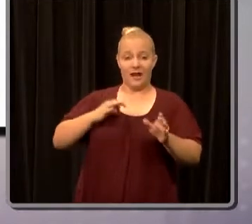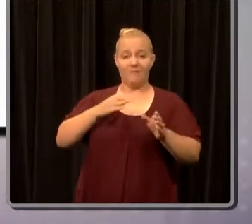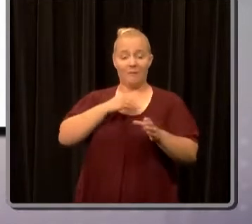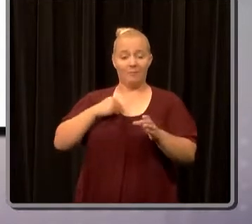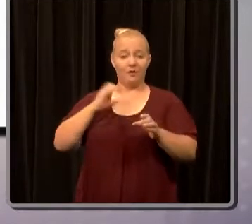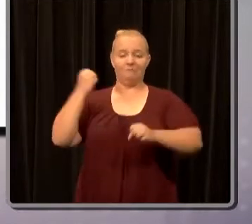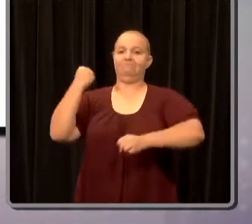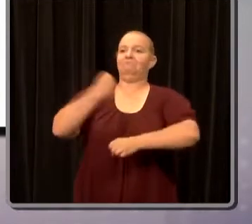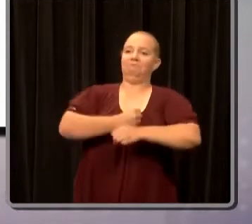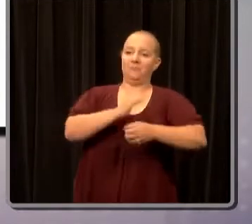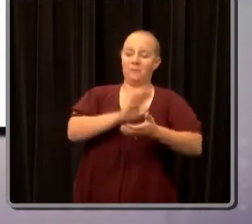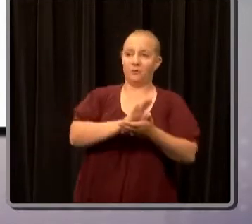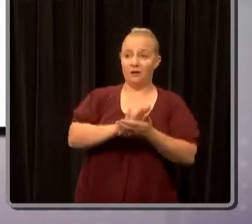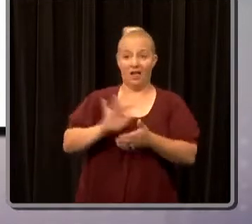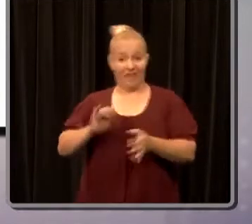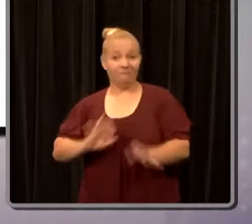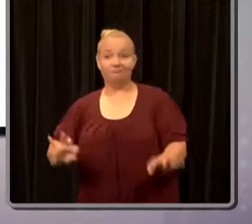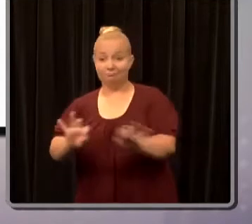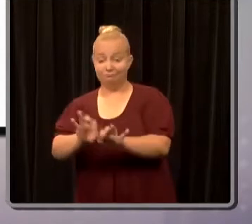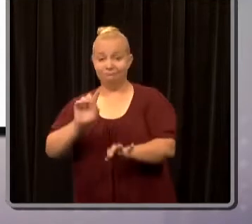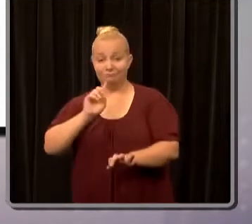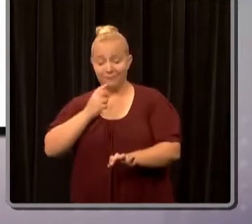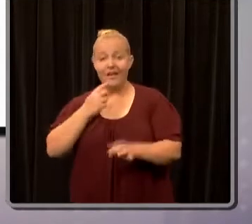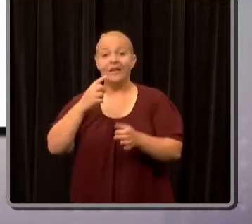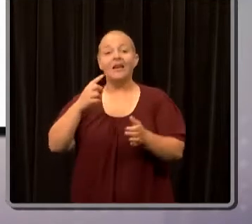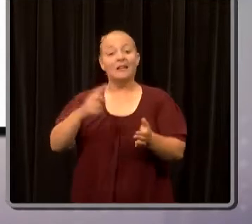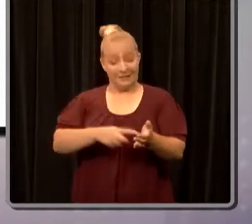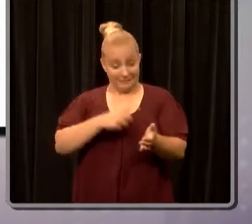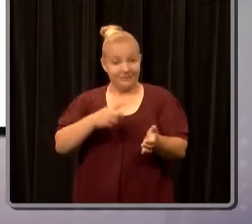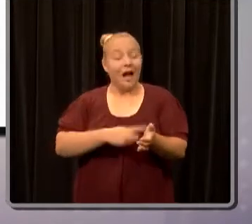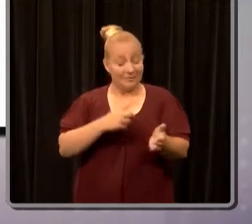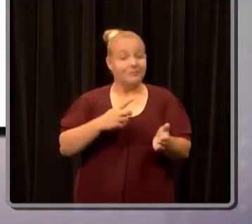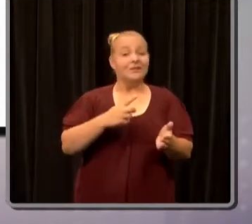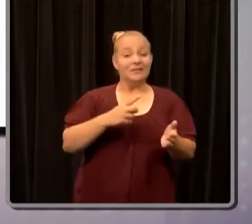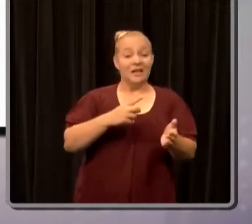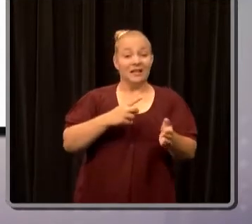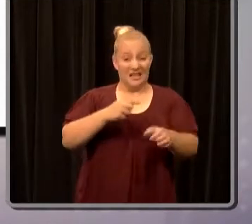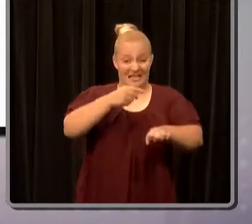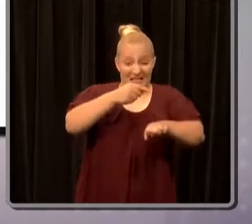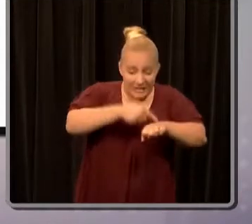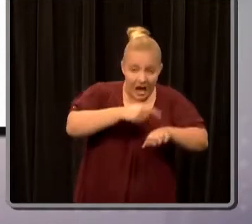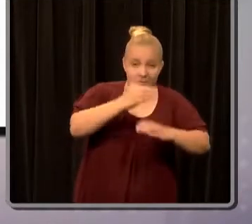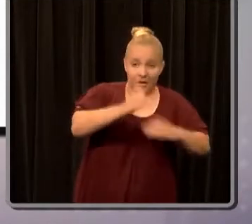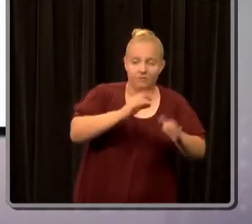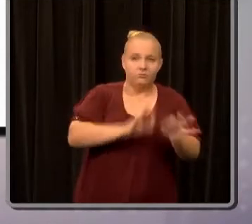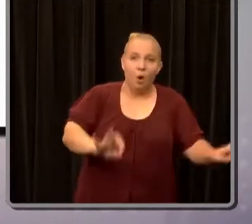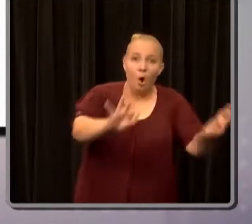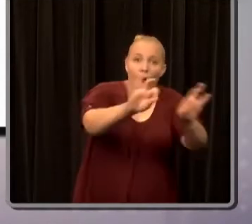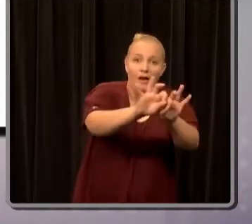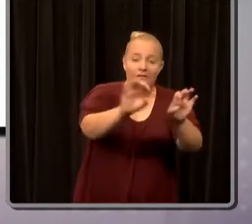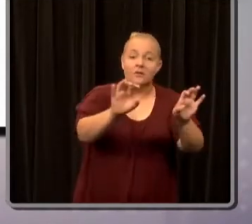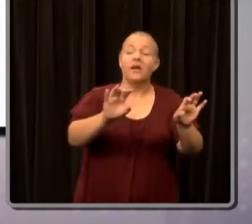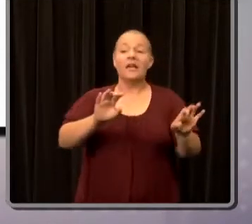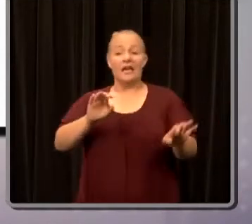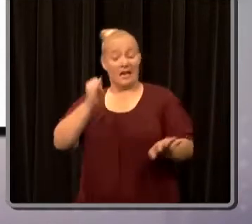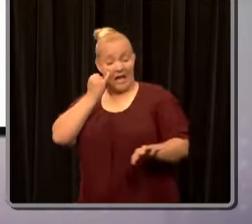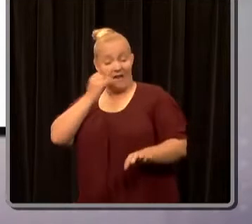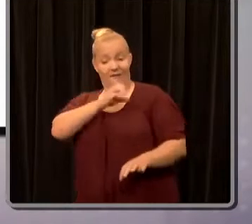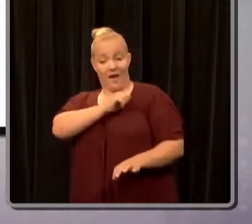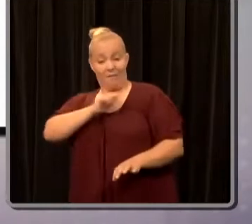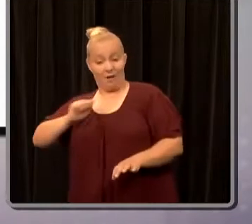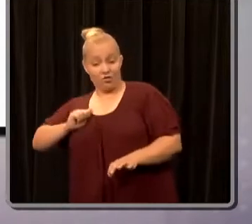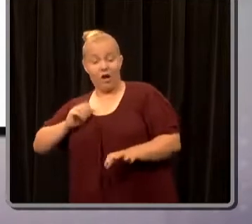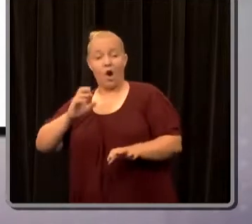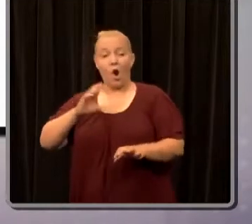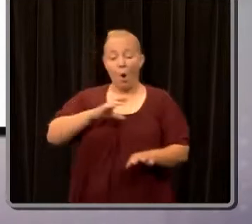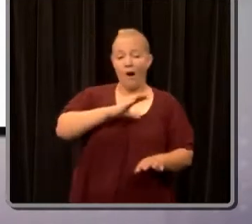lockdown, which we think is important. Many times, time can be of the essence, and waiting for the principal or an administrator to make that